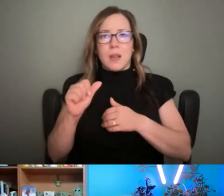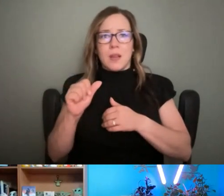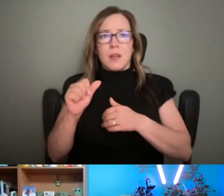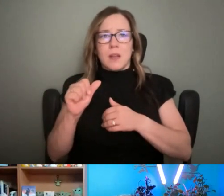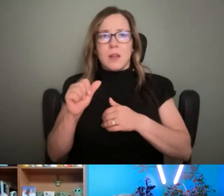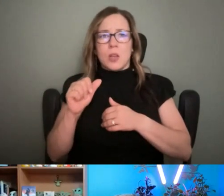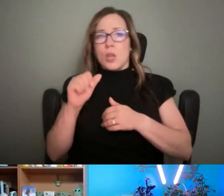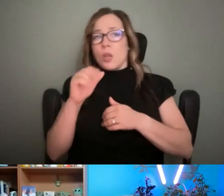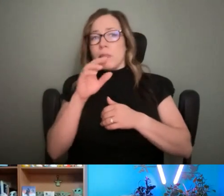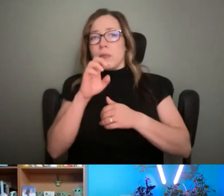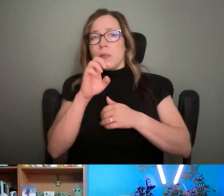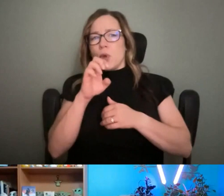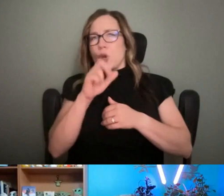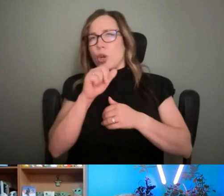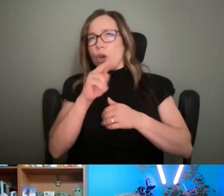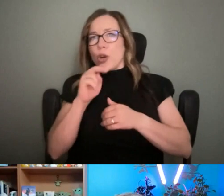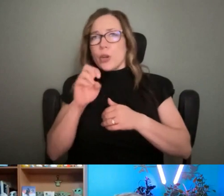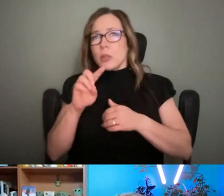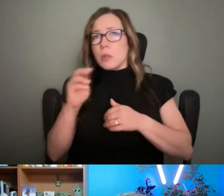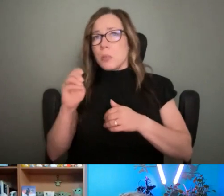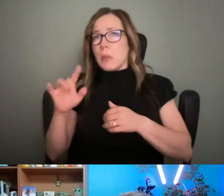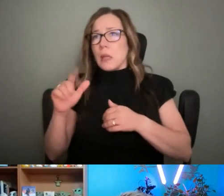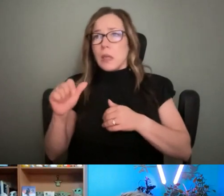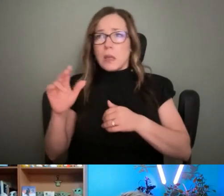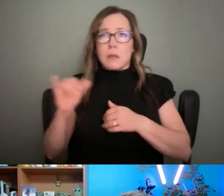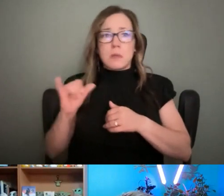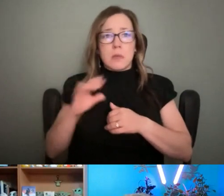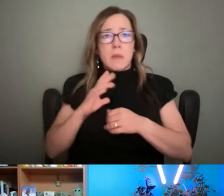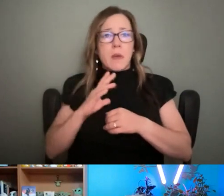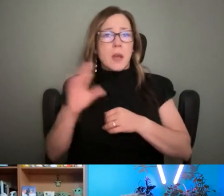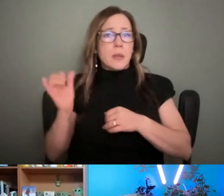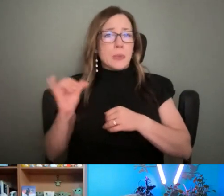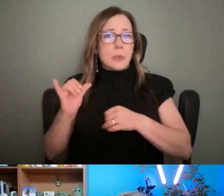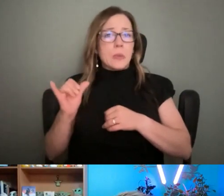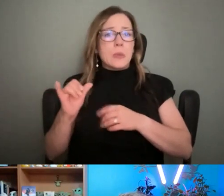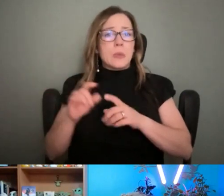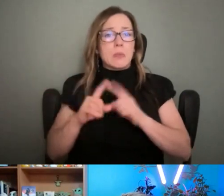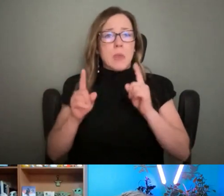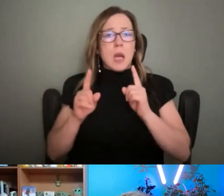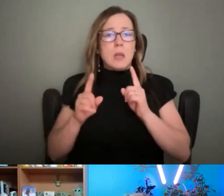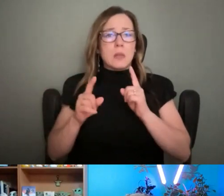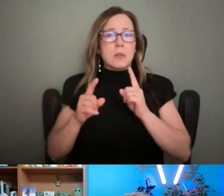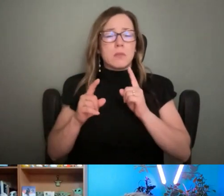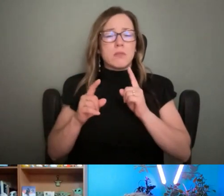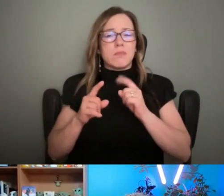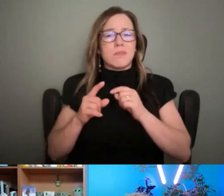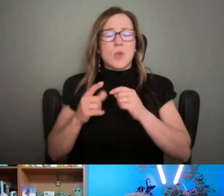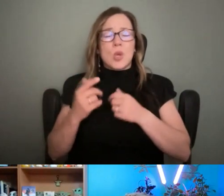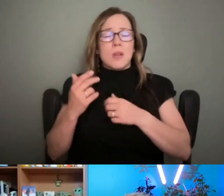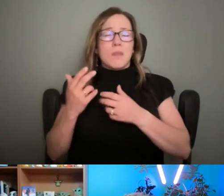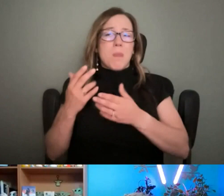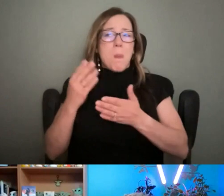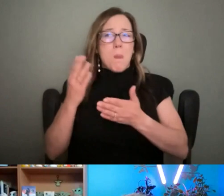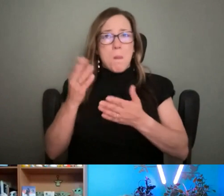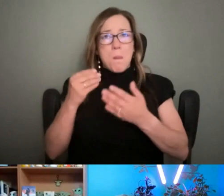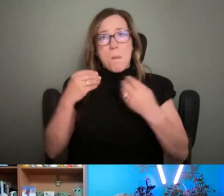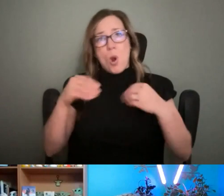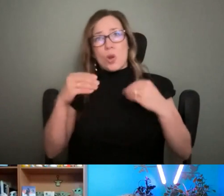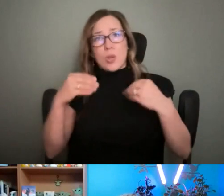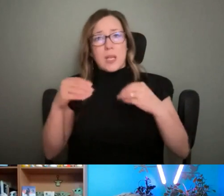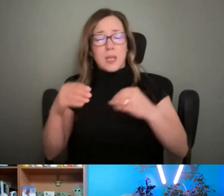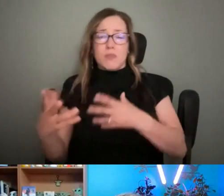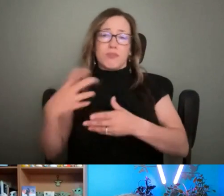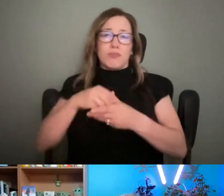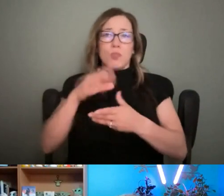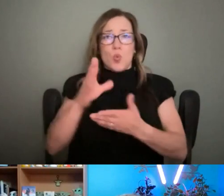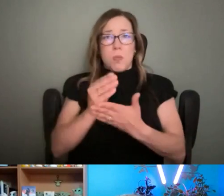too. The big thing is always think about including some kind of marketing in your budget, because a lot of folks